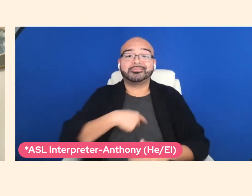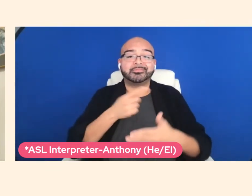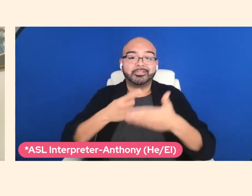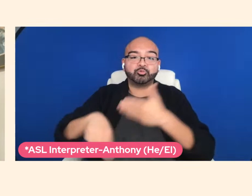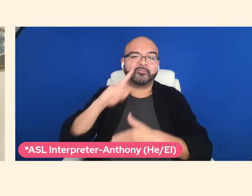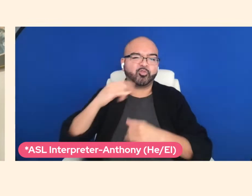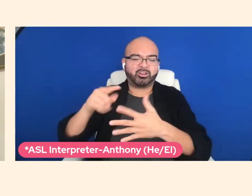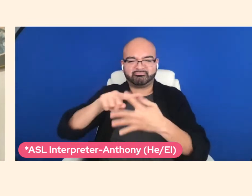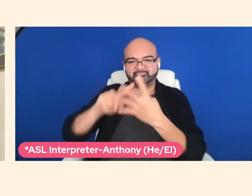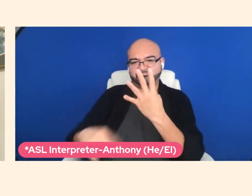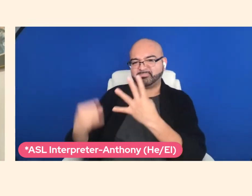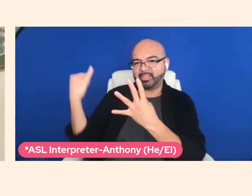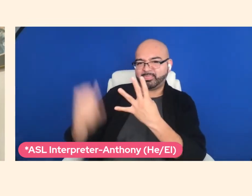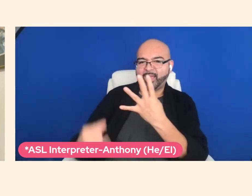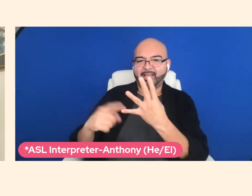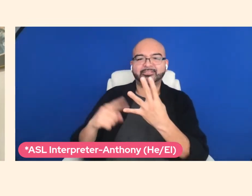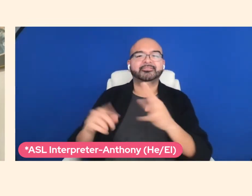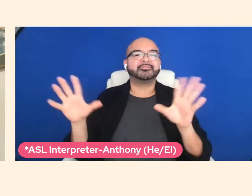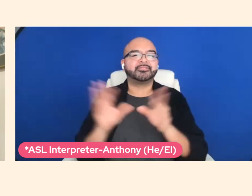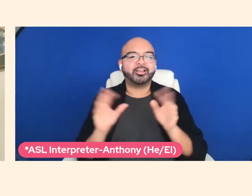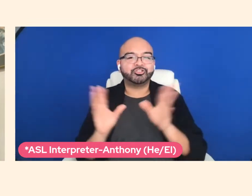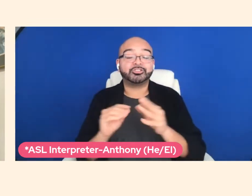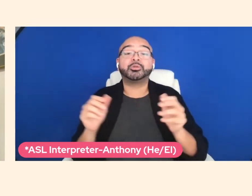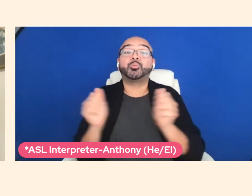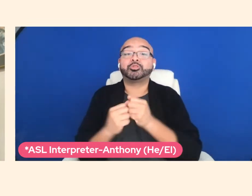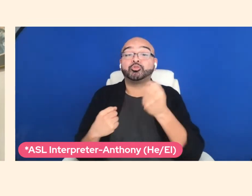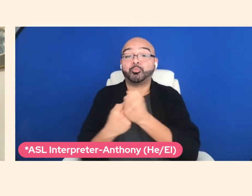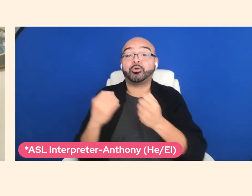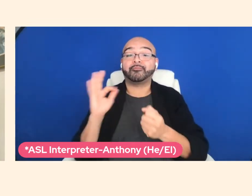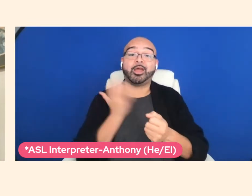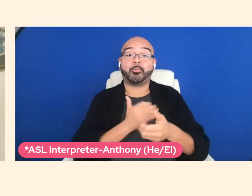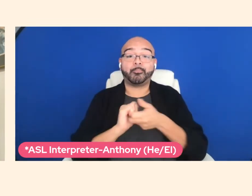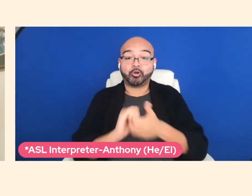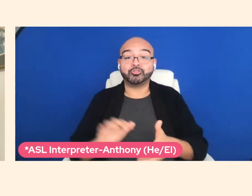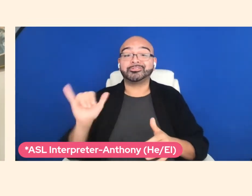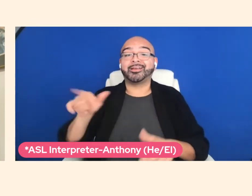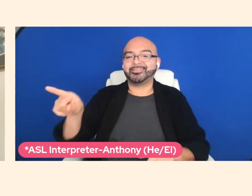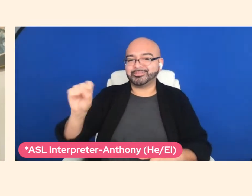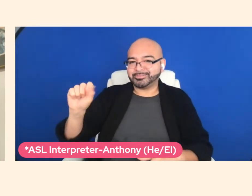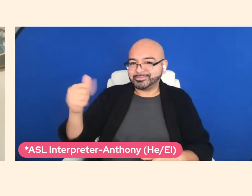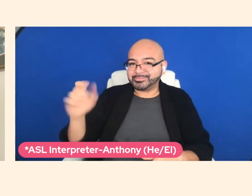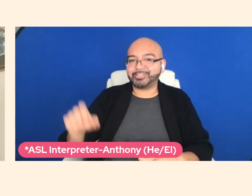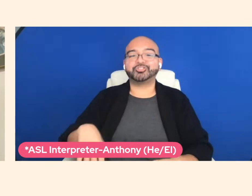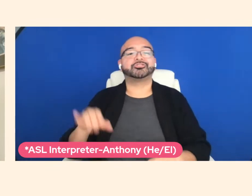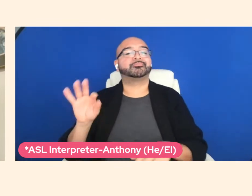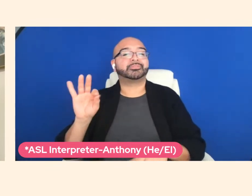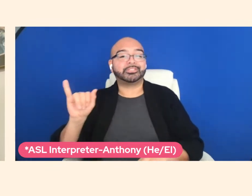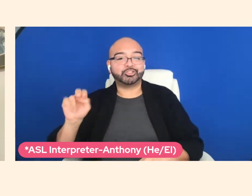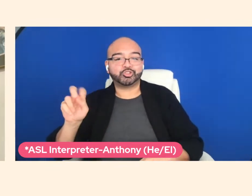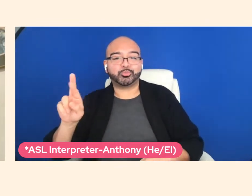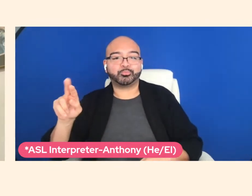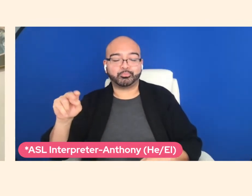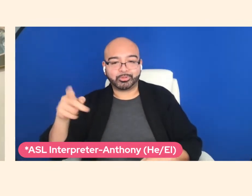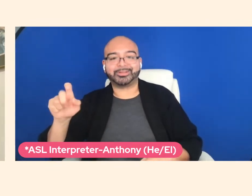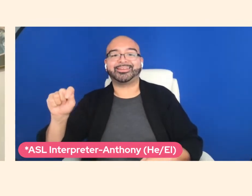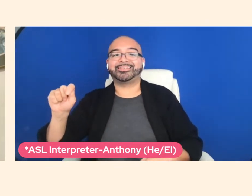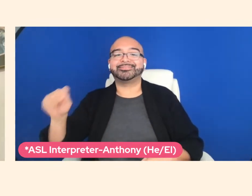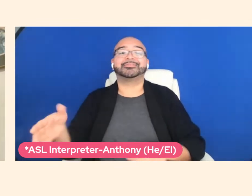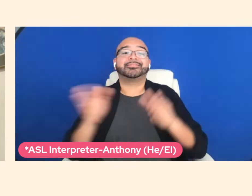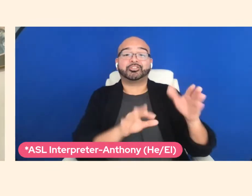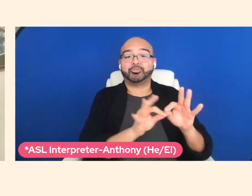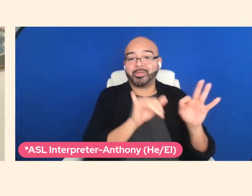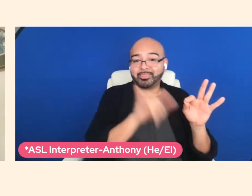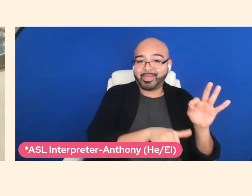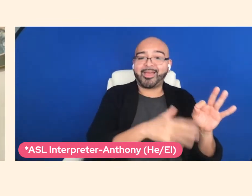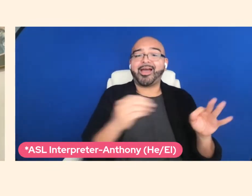last engaging session. With the support of our partners like SAGE, organizations like InterpreNet and Interpret That, and the invaluable contributions of Tuttle